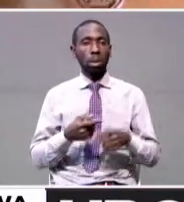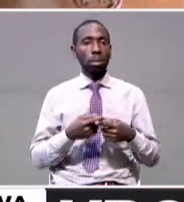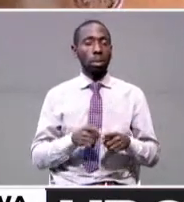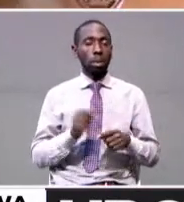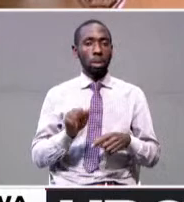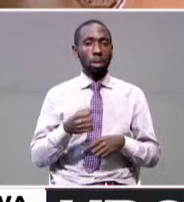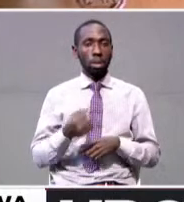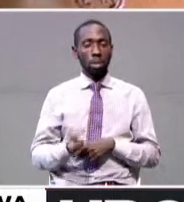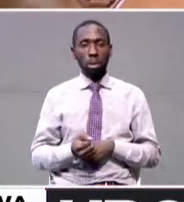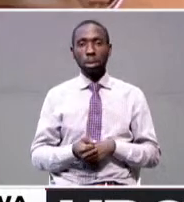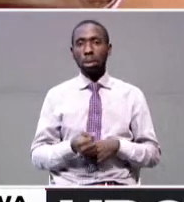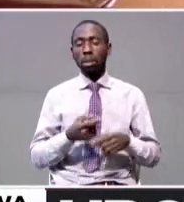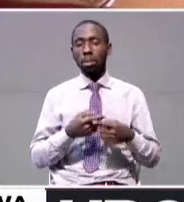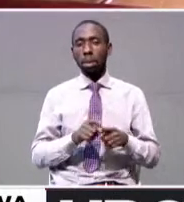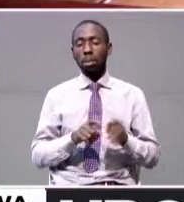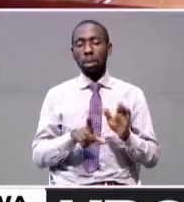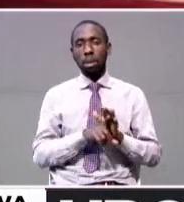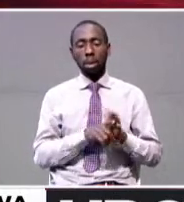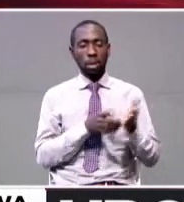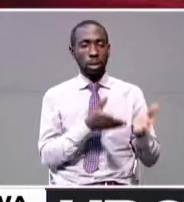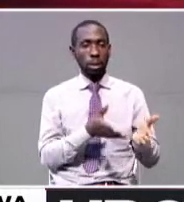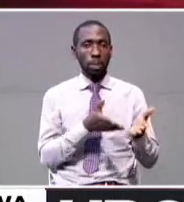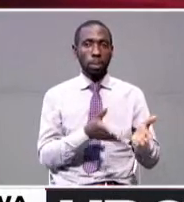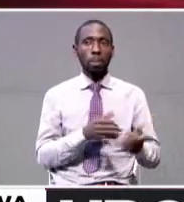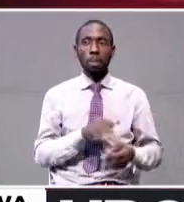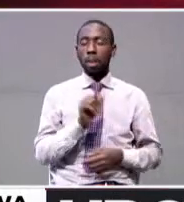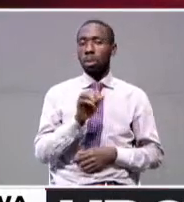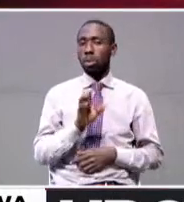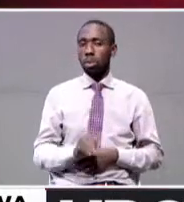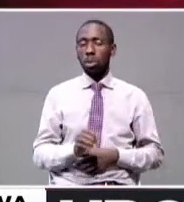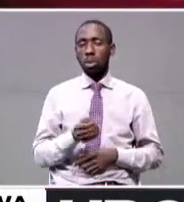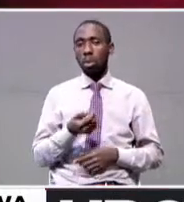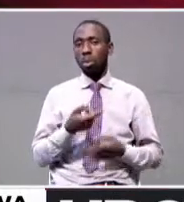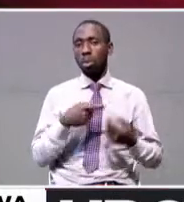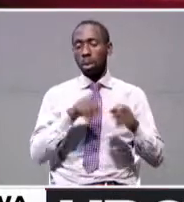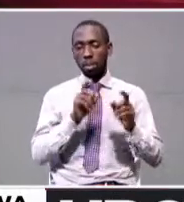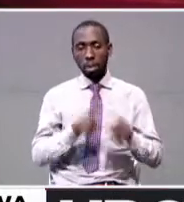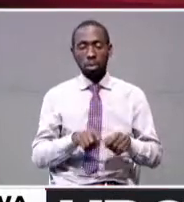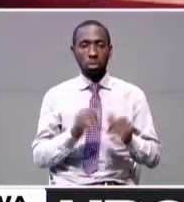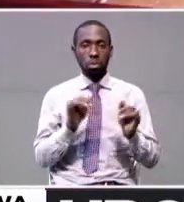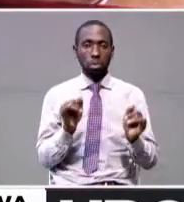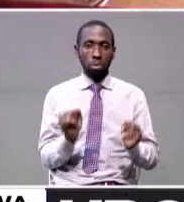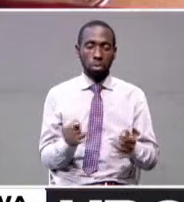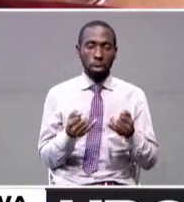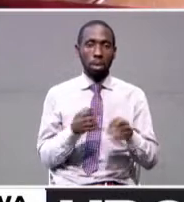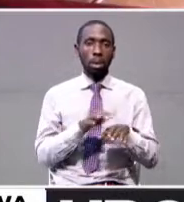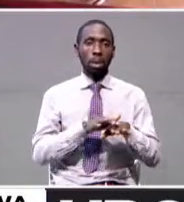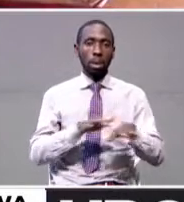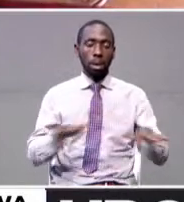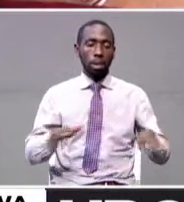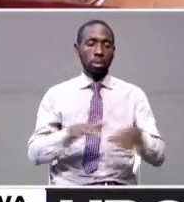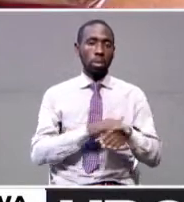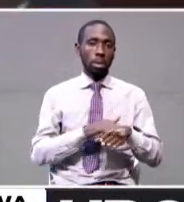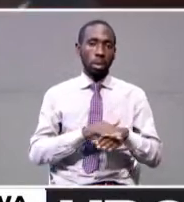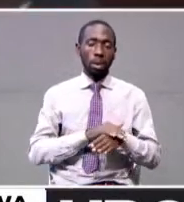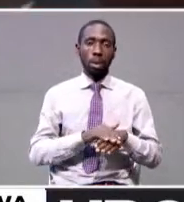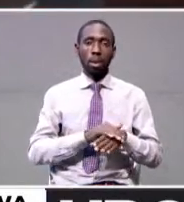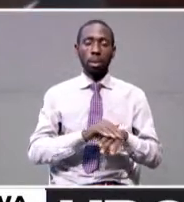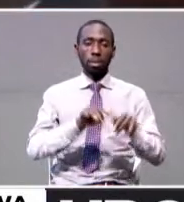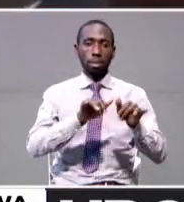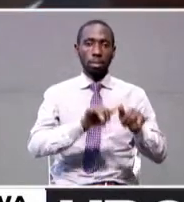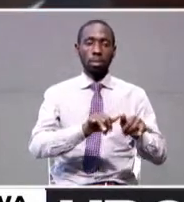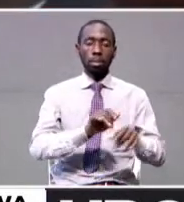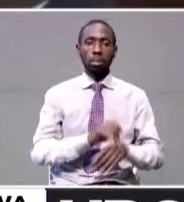tesobola kubeerawo naye ng'amateeka gakyaliwo tulina okulaba nti ettaka lya Buganda libuira.